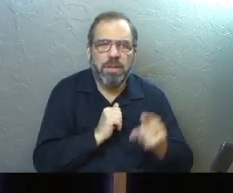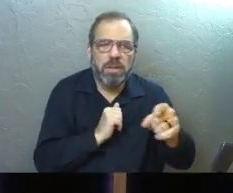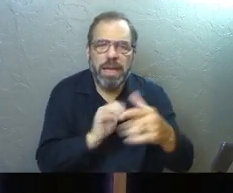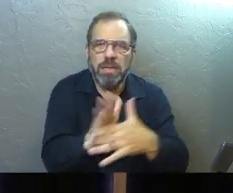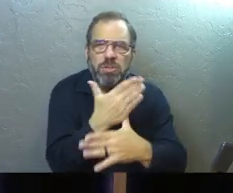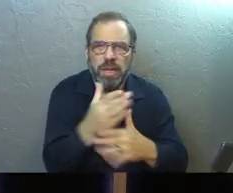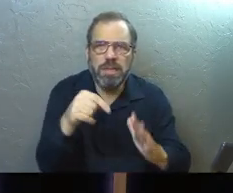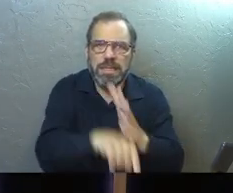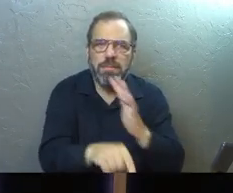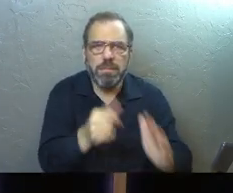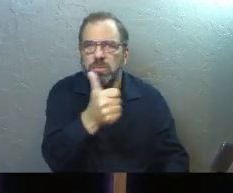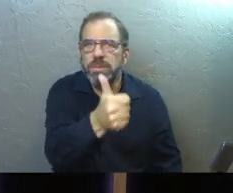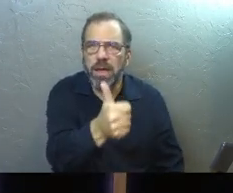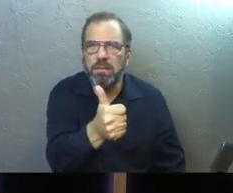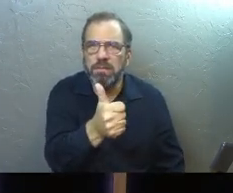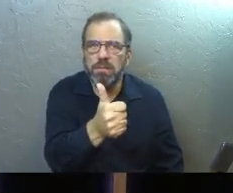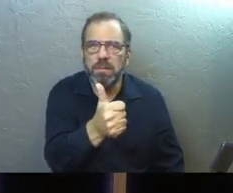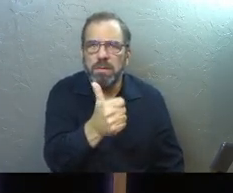share something back.